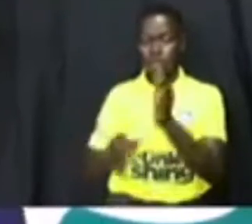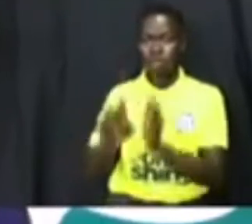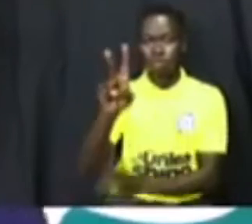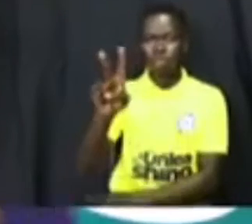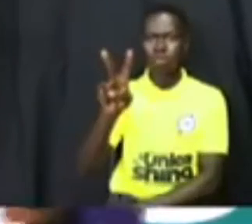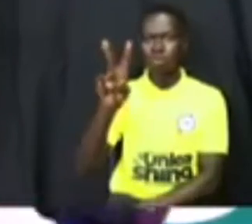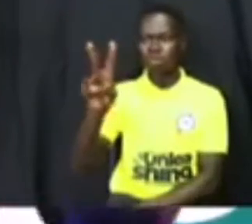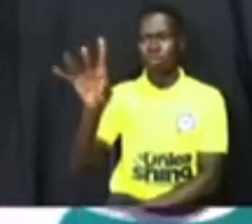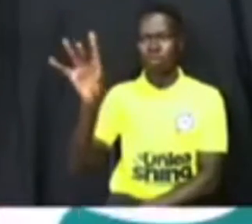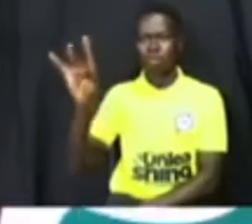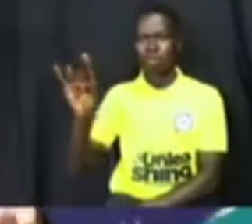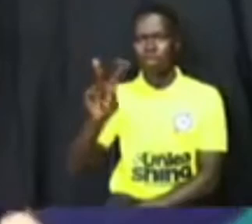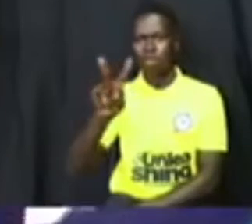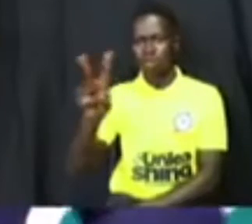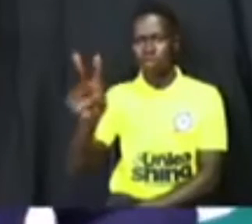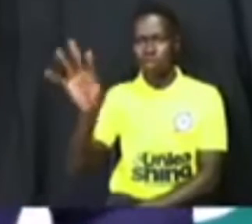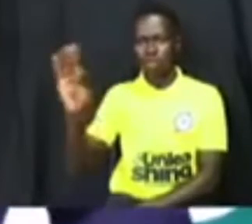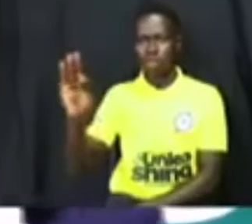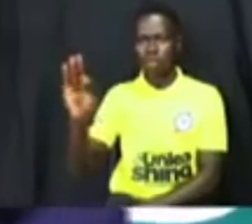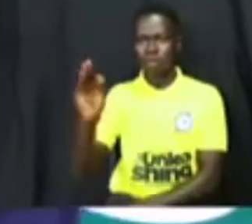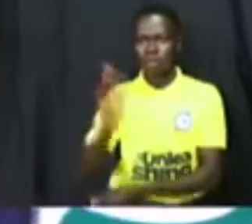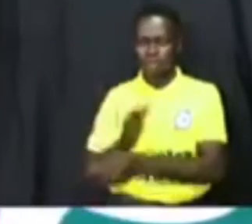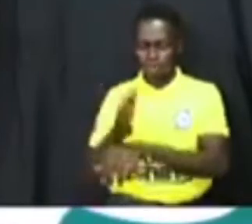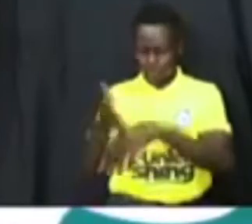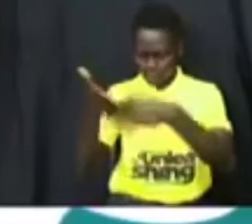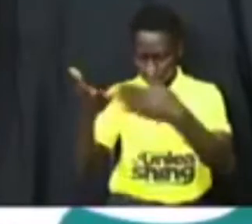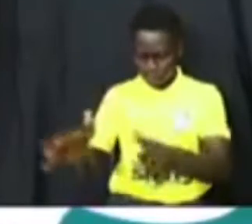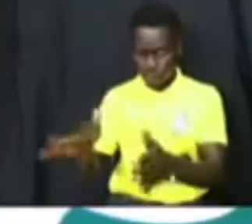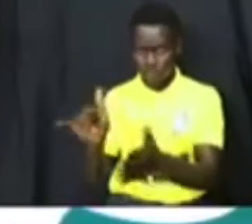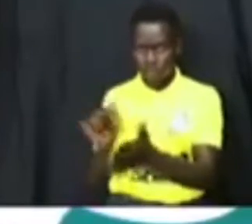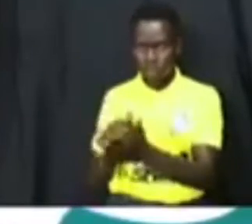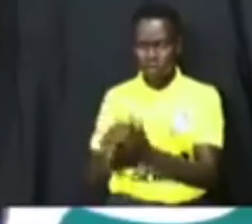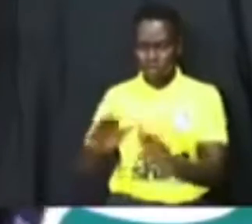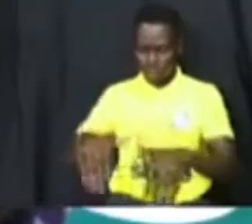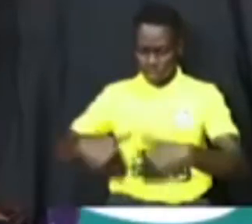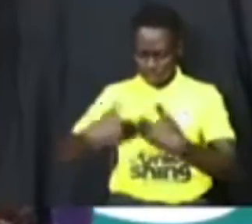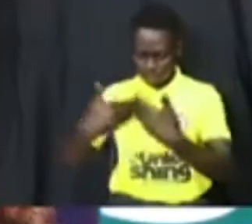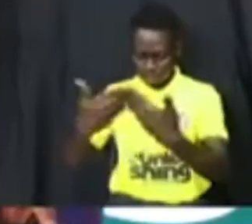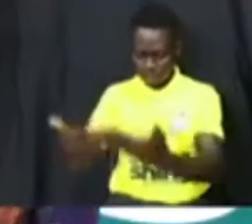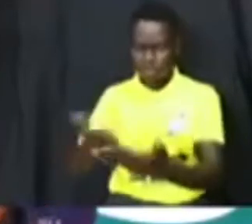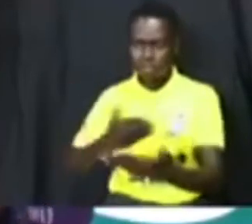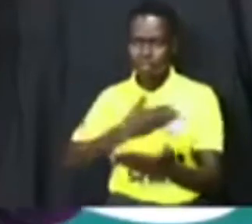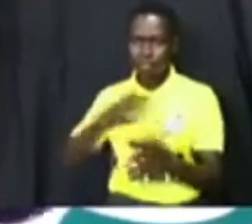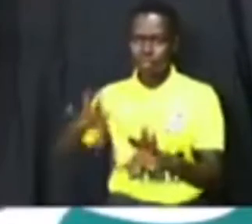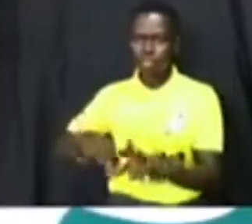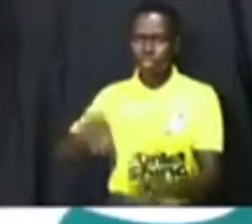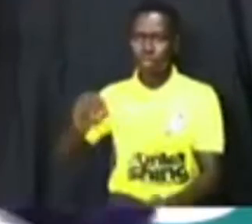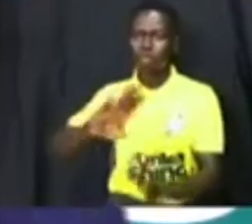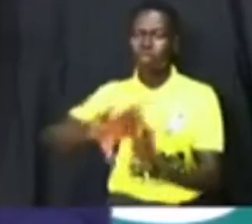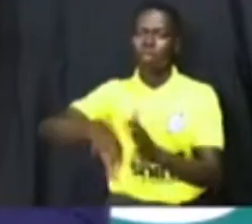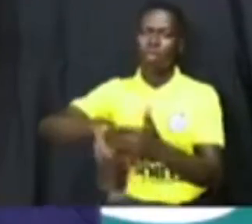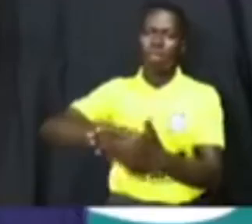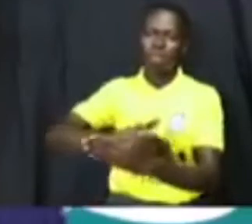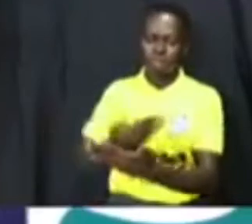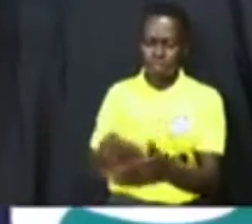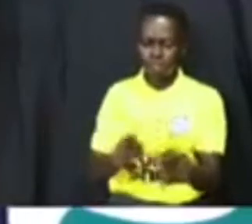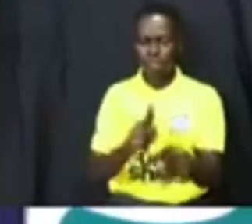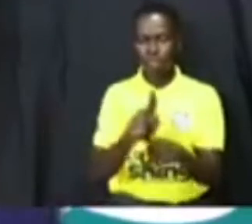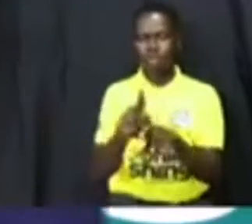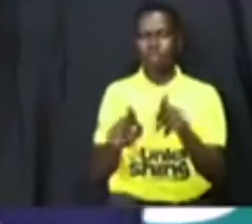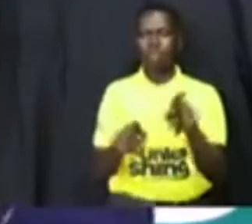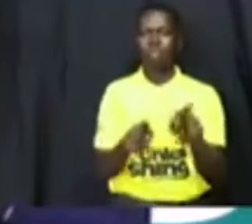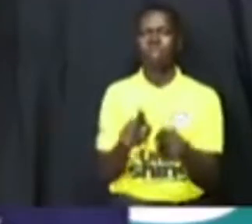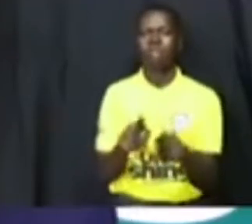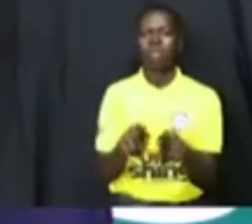shall come to pass afterwards that I will pour out my spirit upon all flesh. So we have